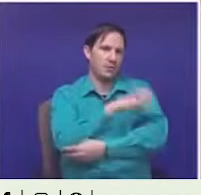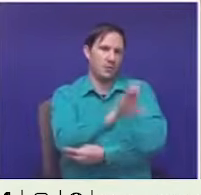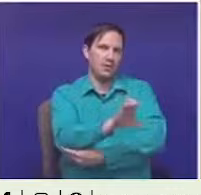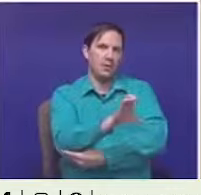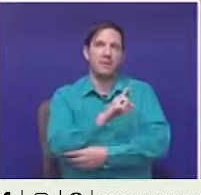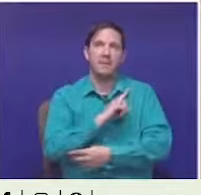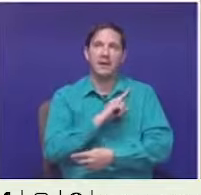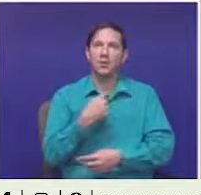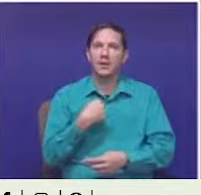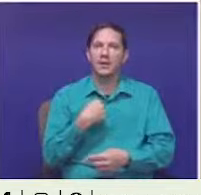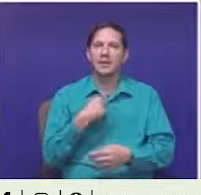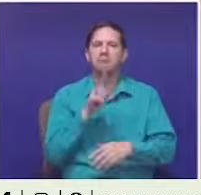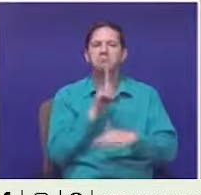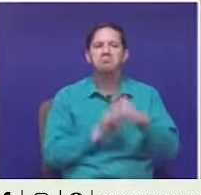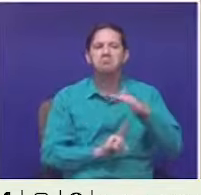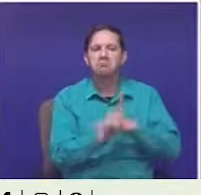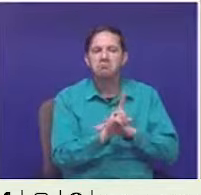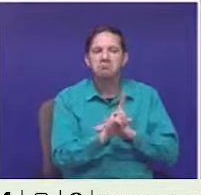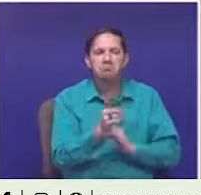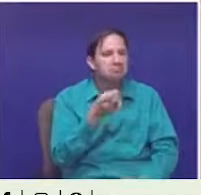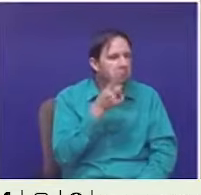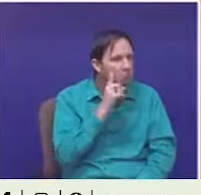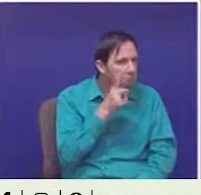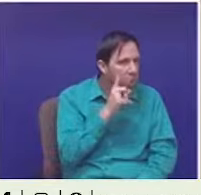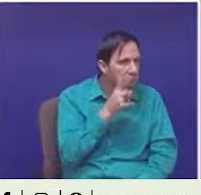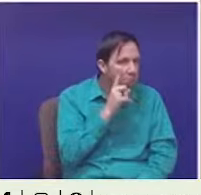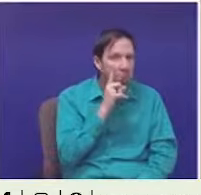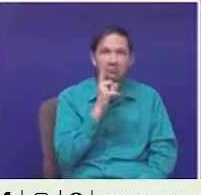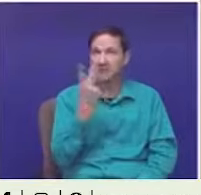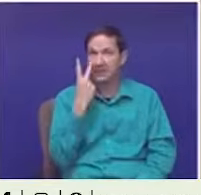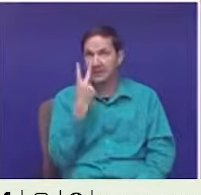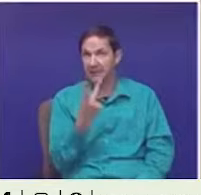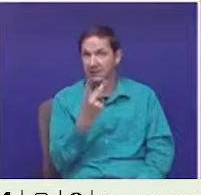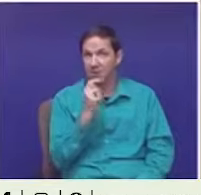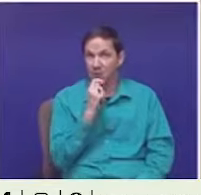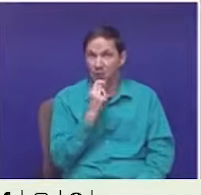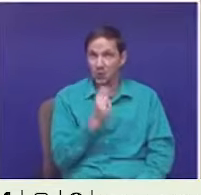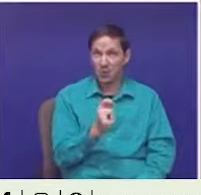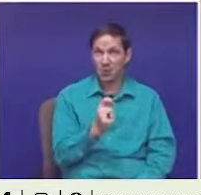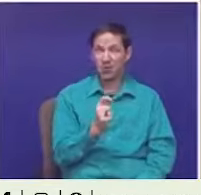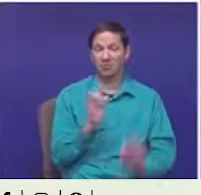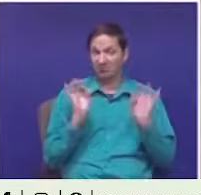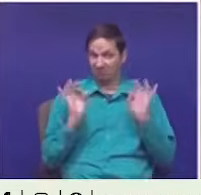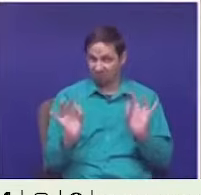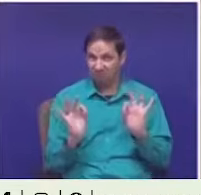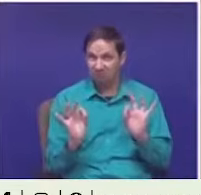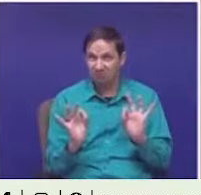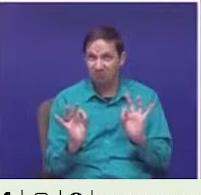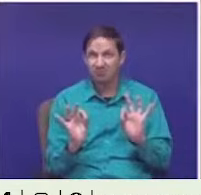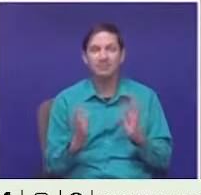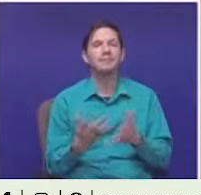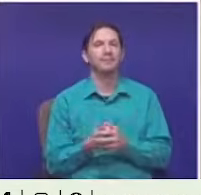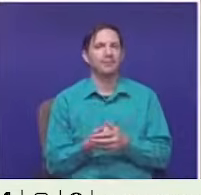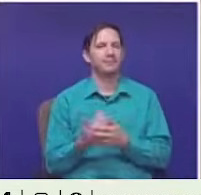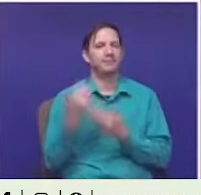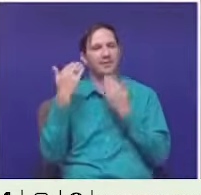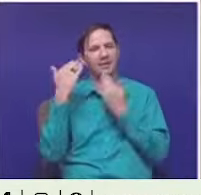would sample then as the National Department to see whether in fact this is indeed happening. Thank you very much,